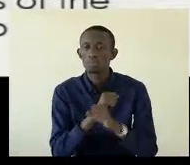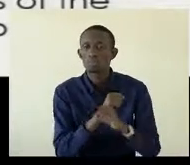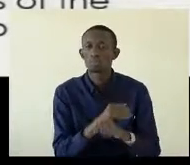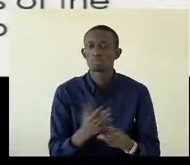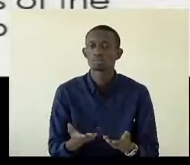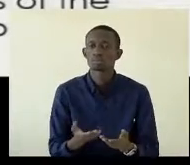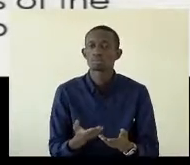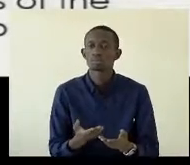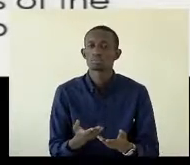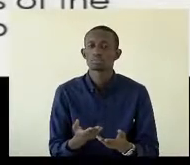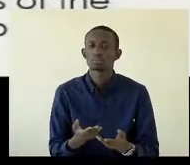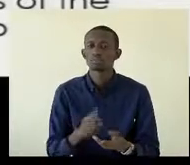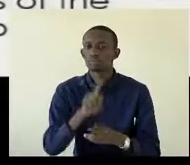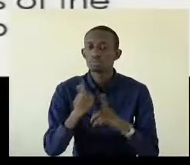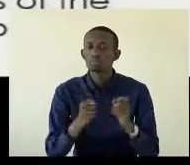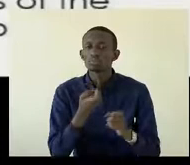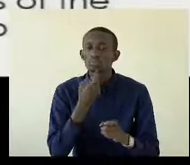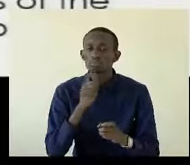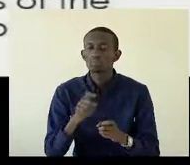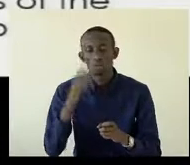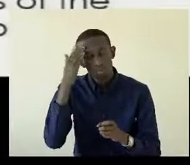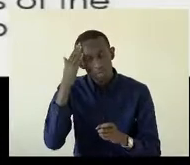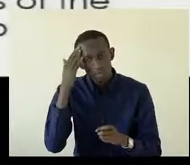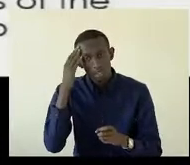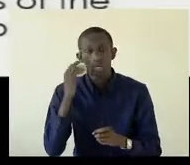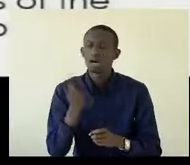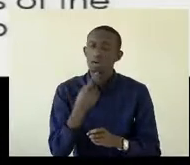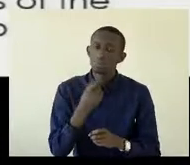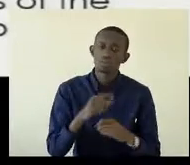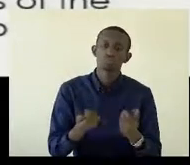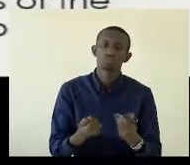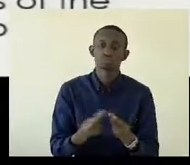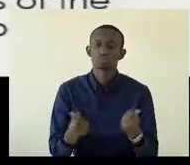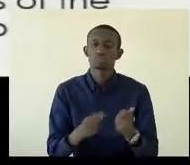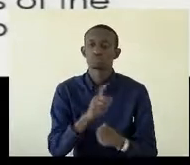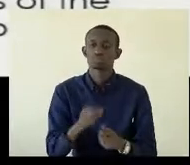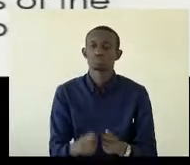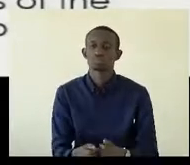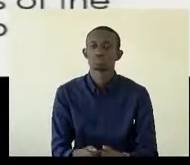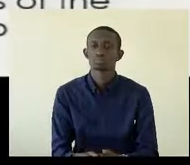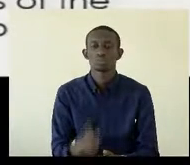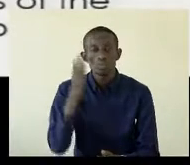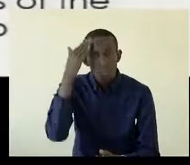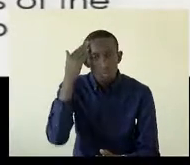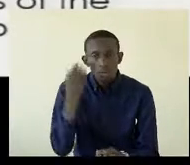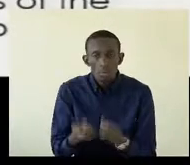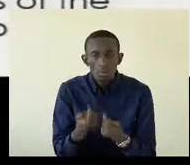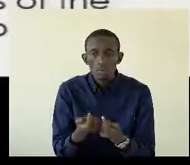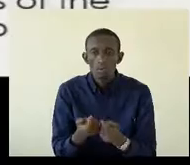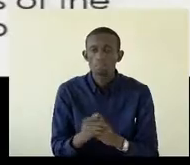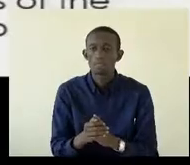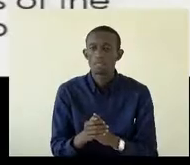check the equation, the triplets, and there you go in the middle. yamashiganyin. One is